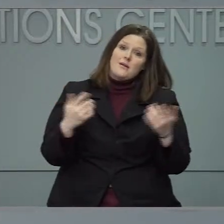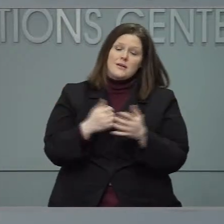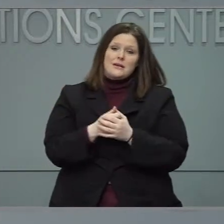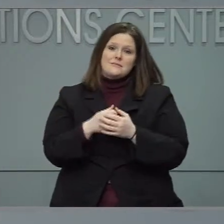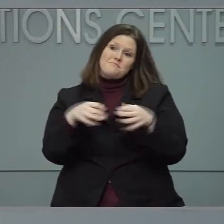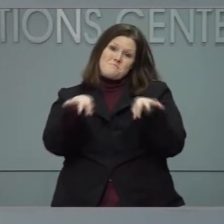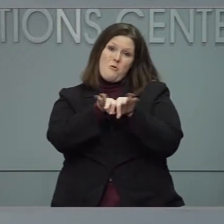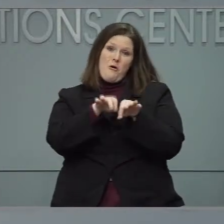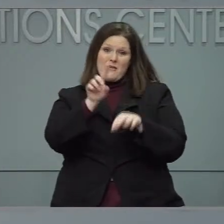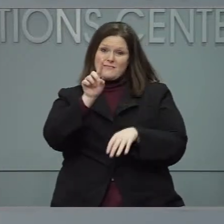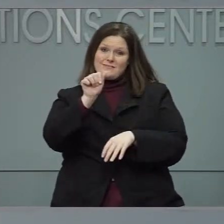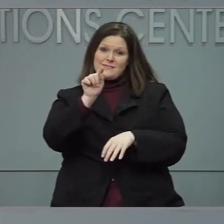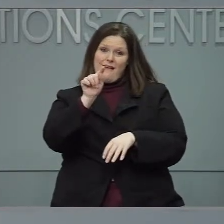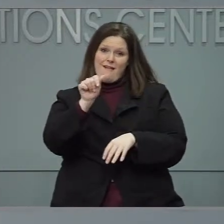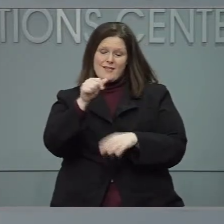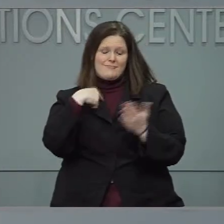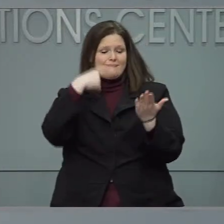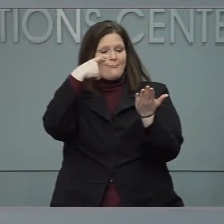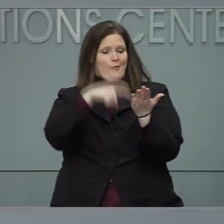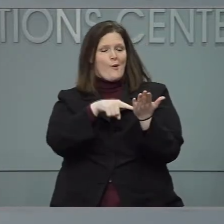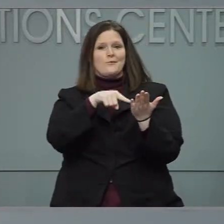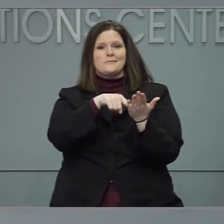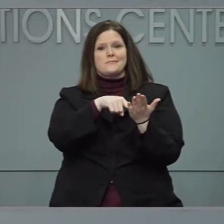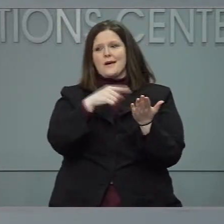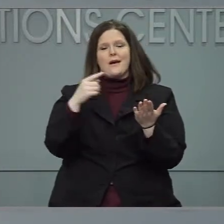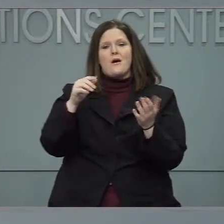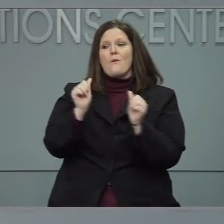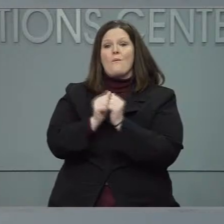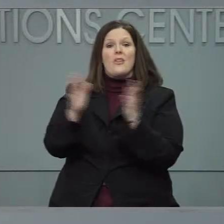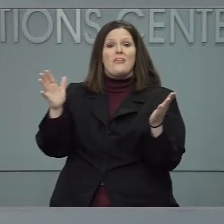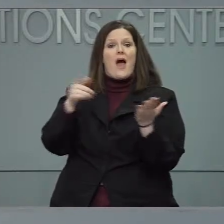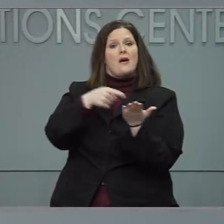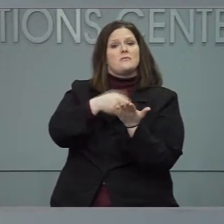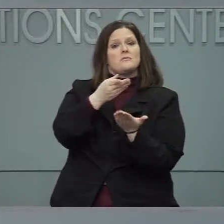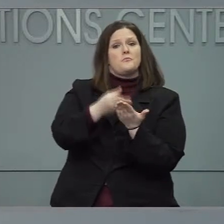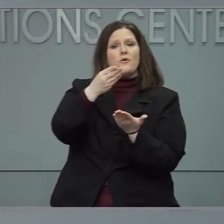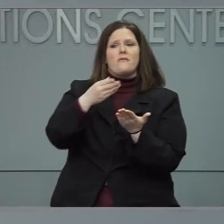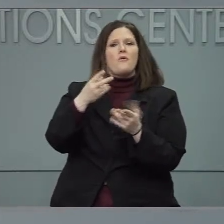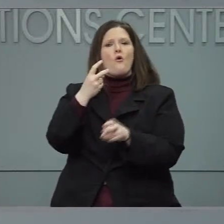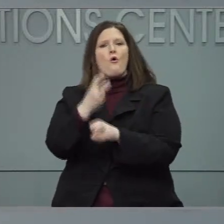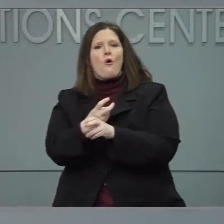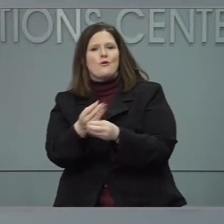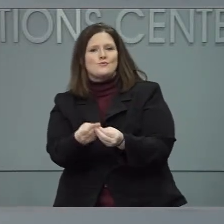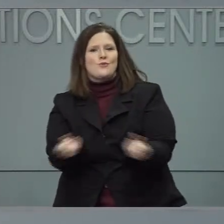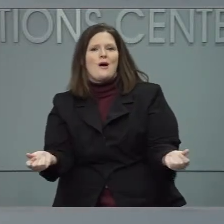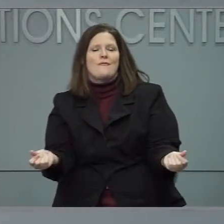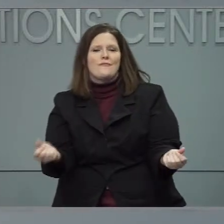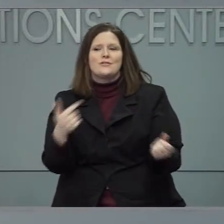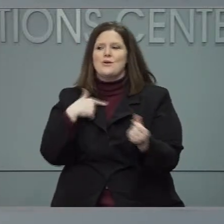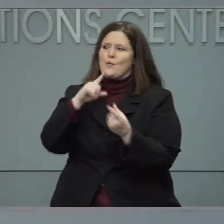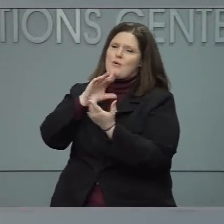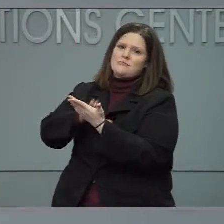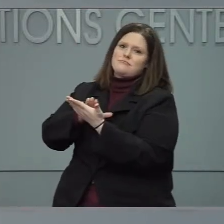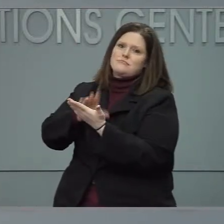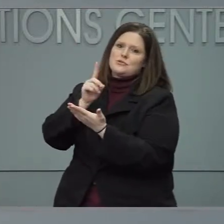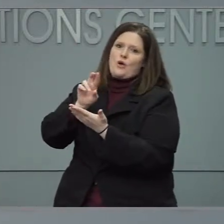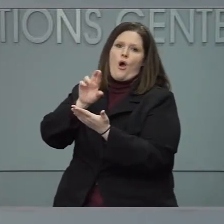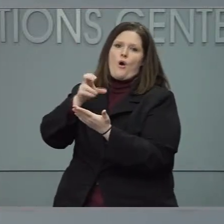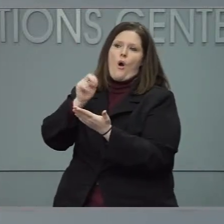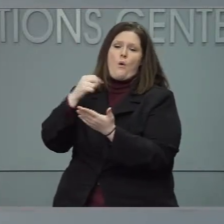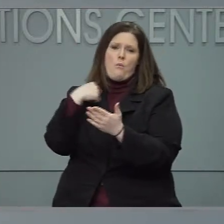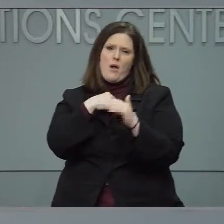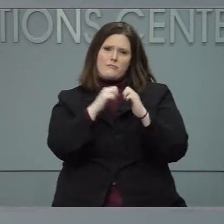it. And I credit the Department of Health and Human Services, Dr. Cohen's team, for making sure we built our own database so that close